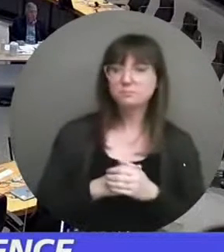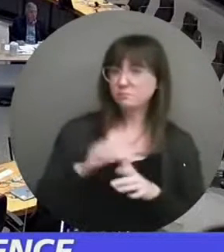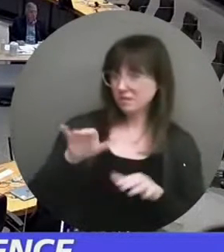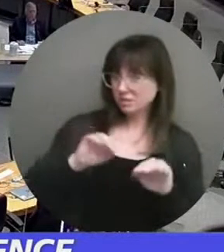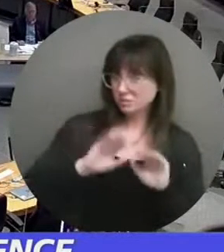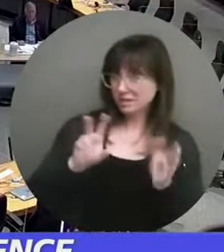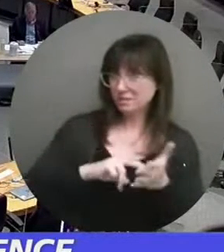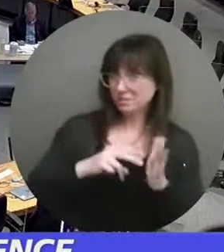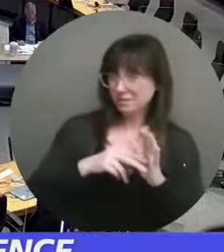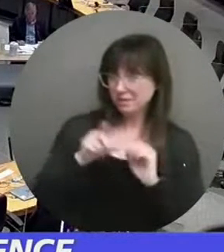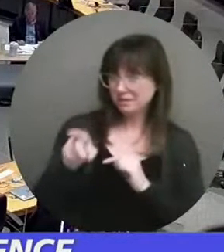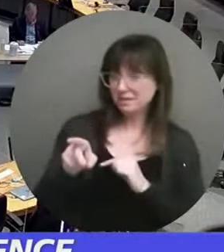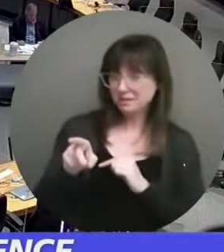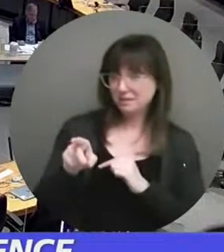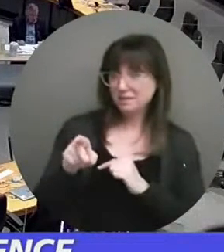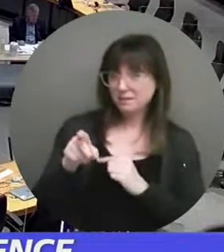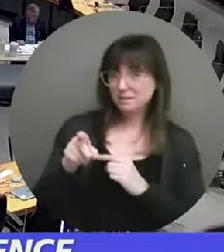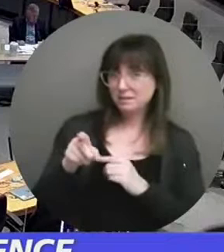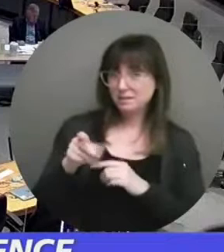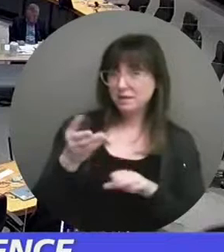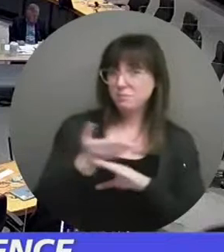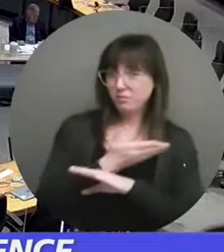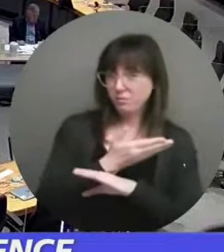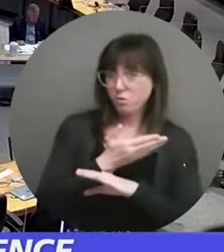measures before we hit the